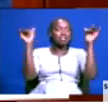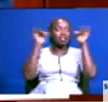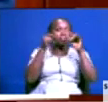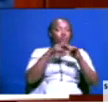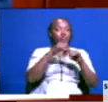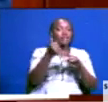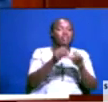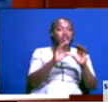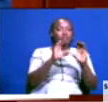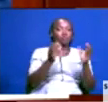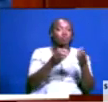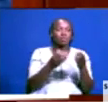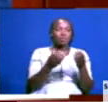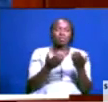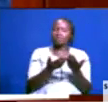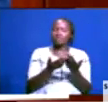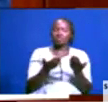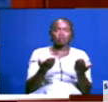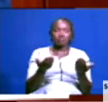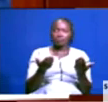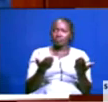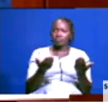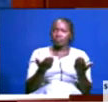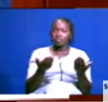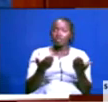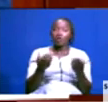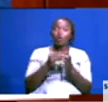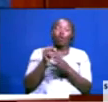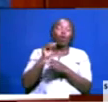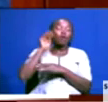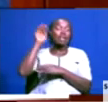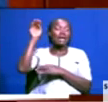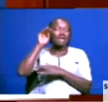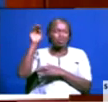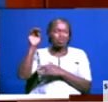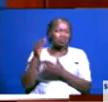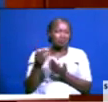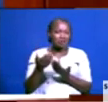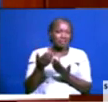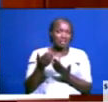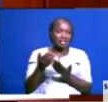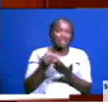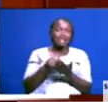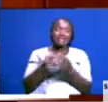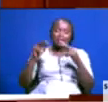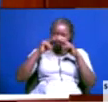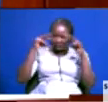community or camels for that matter. It is terrorism.